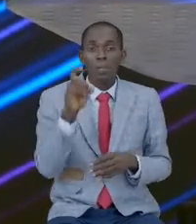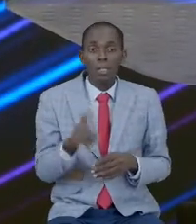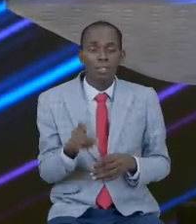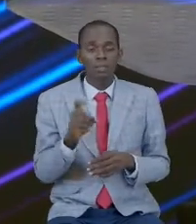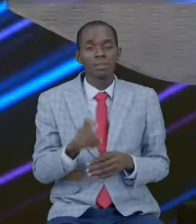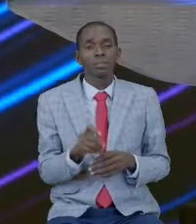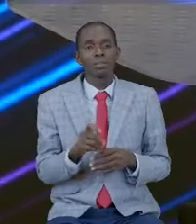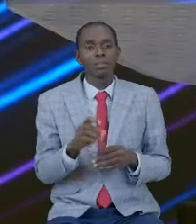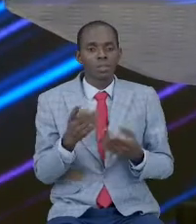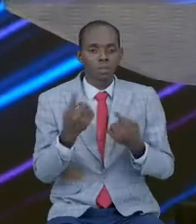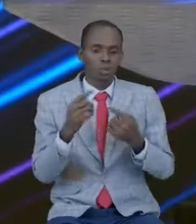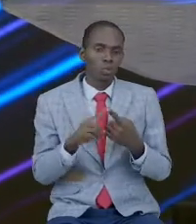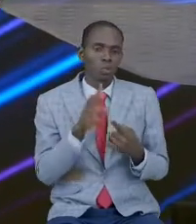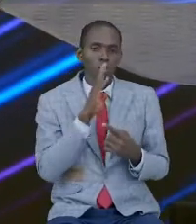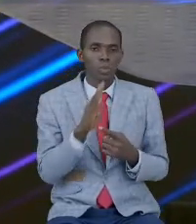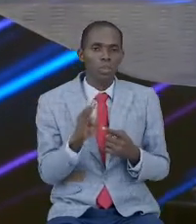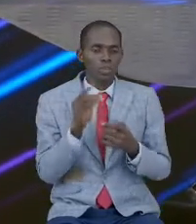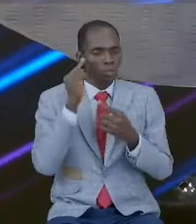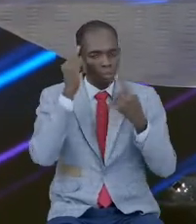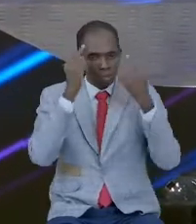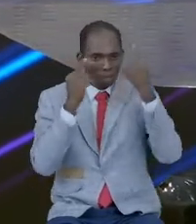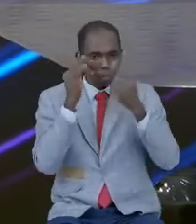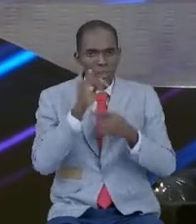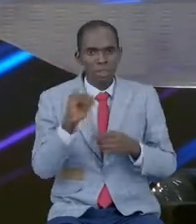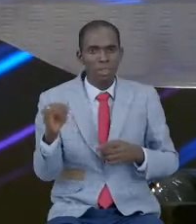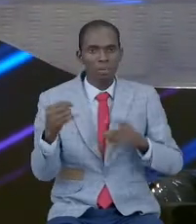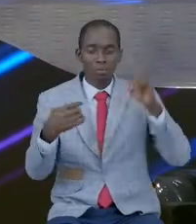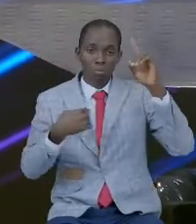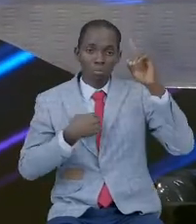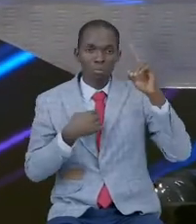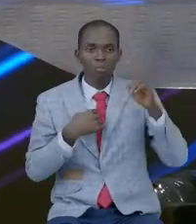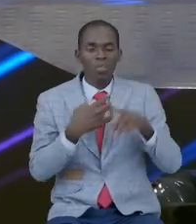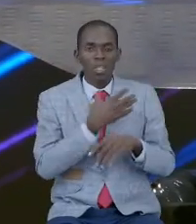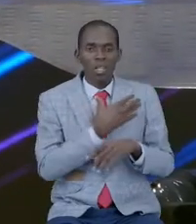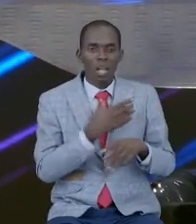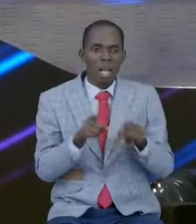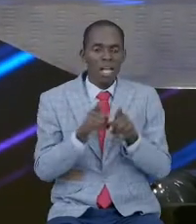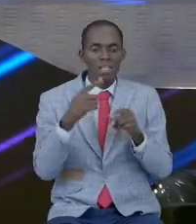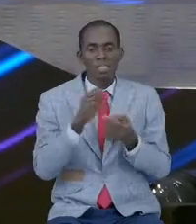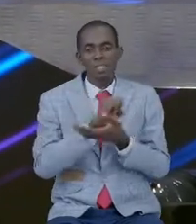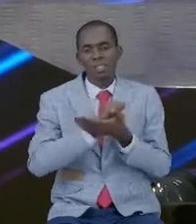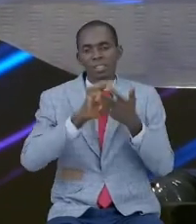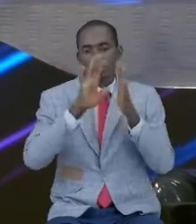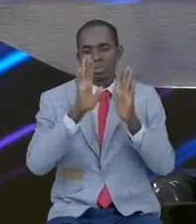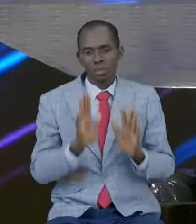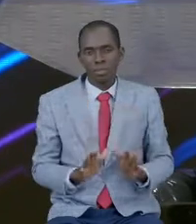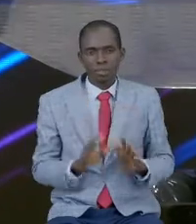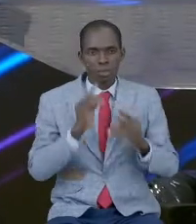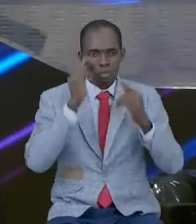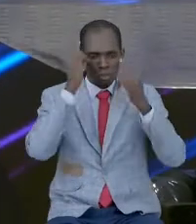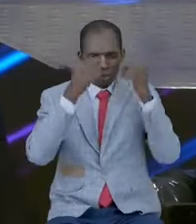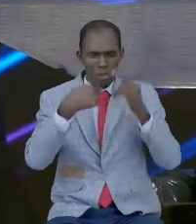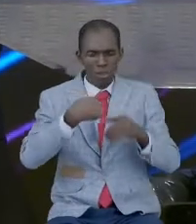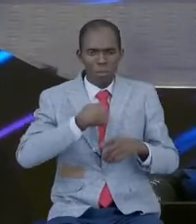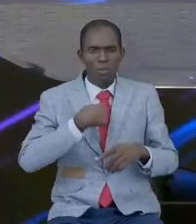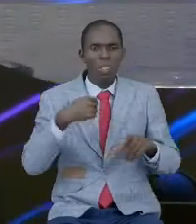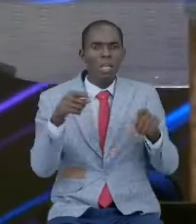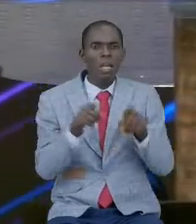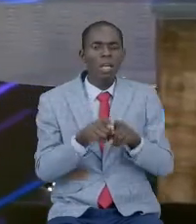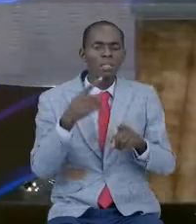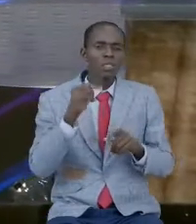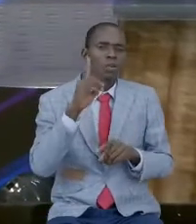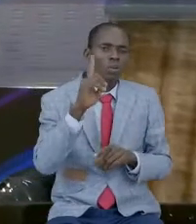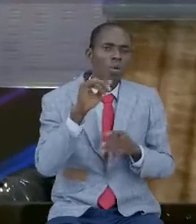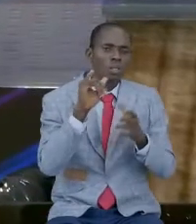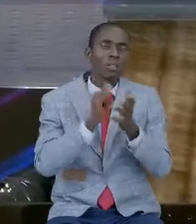be fulfilled, concerning me as the sanctifier, concerning me as the one that